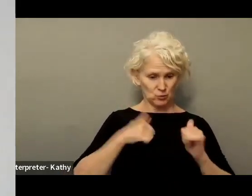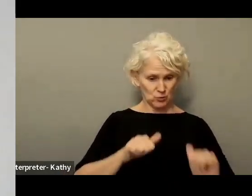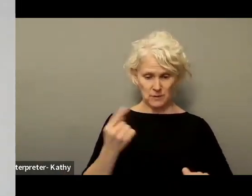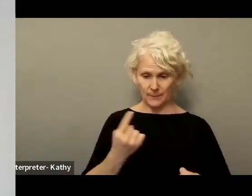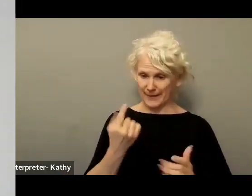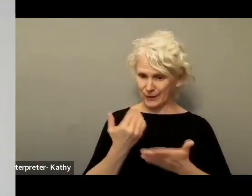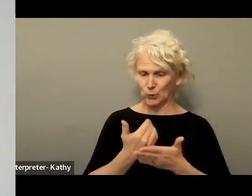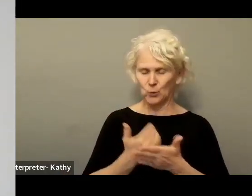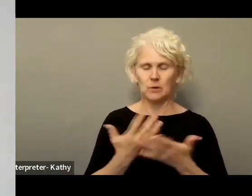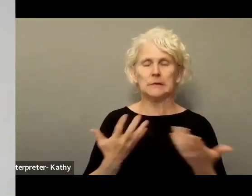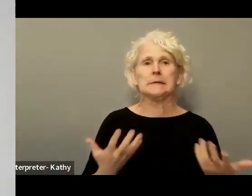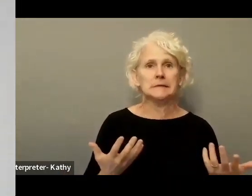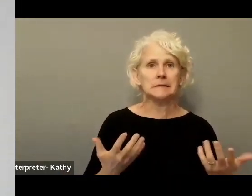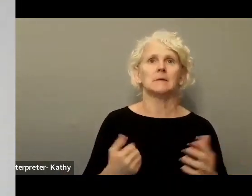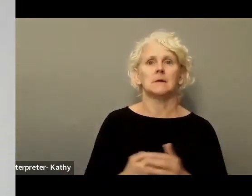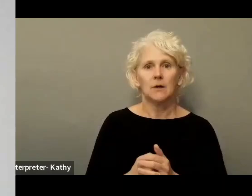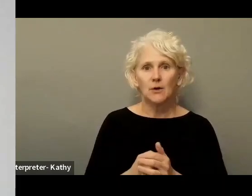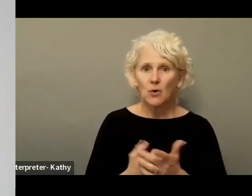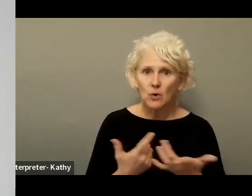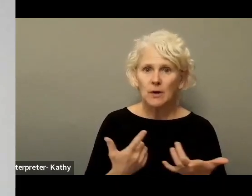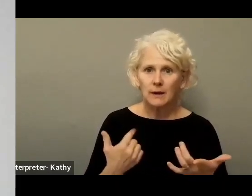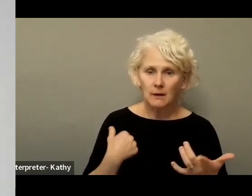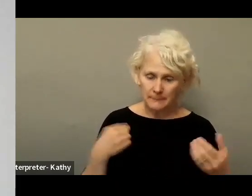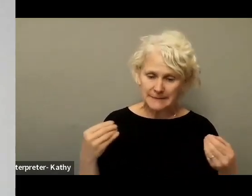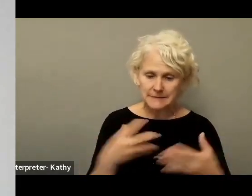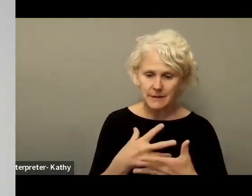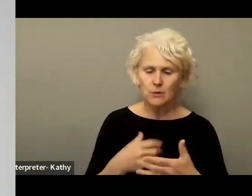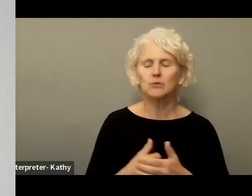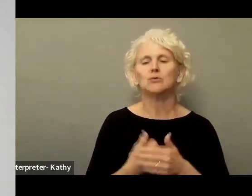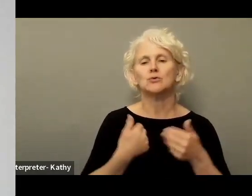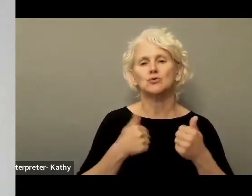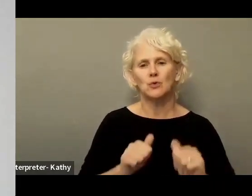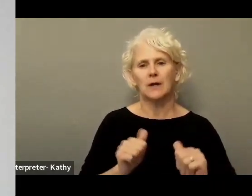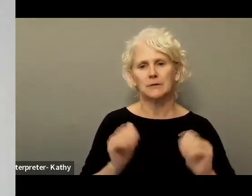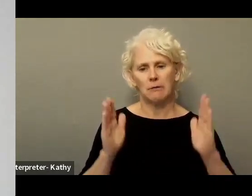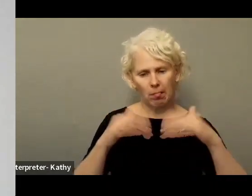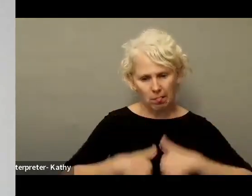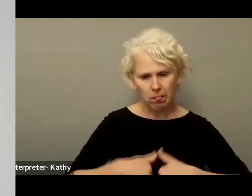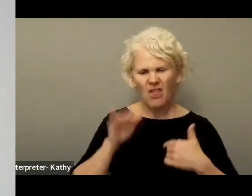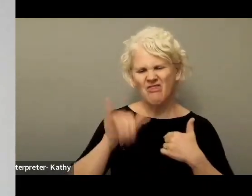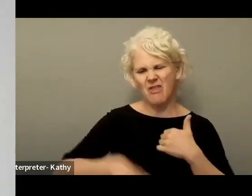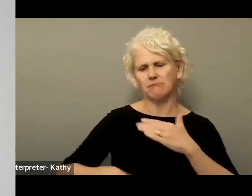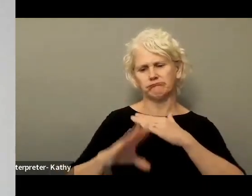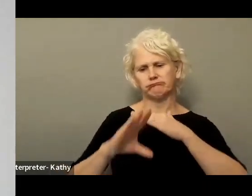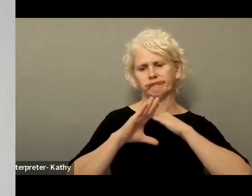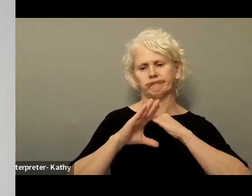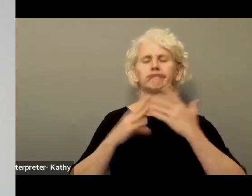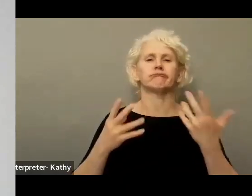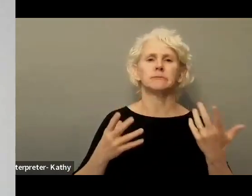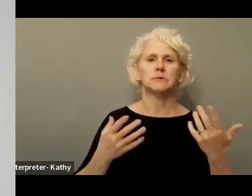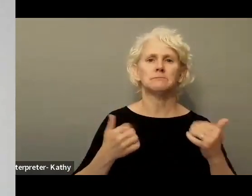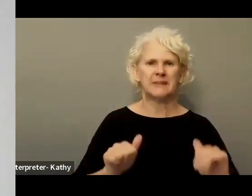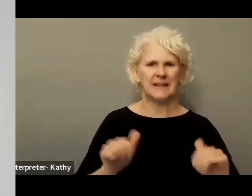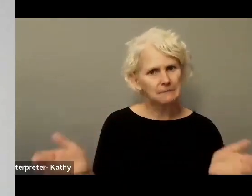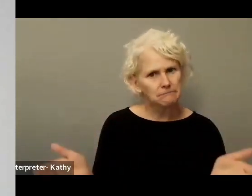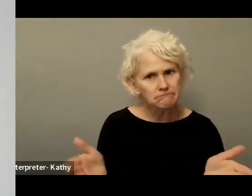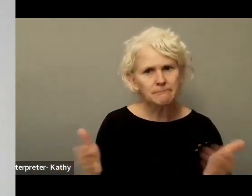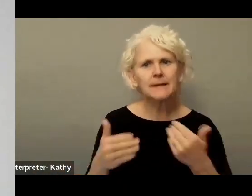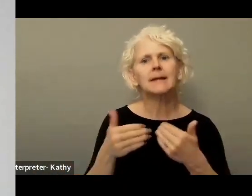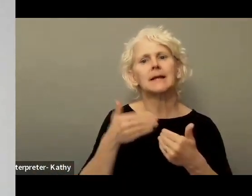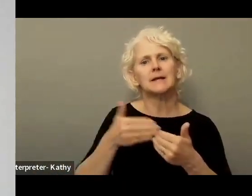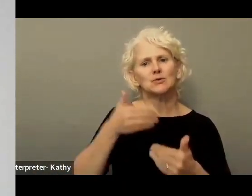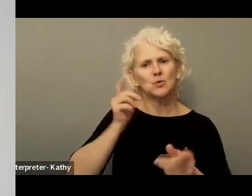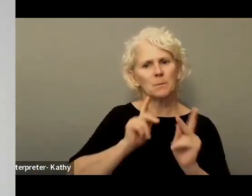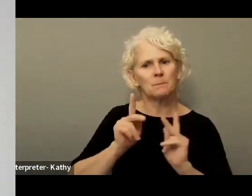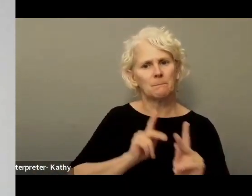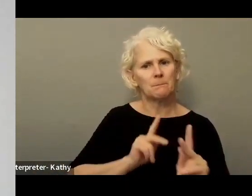always can be a little scary. So we try to break that barrier down and make it a little bit more easier for folks